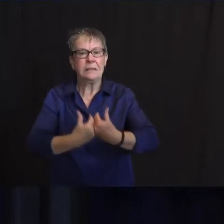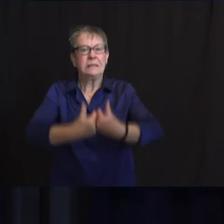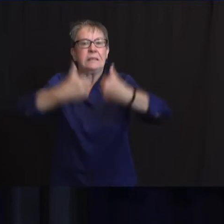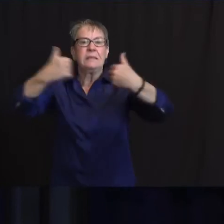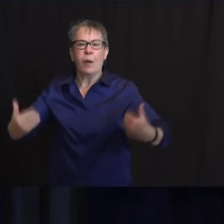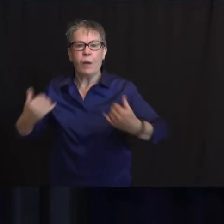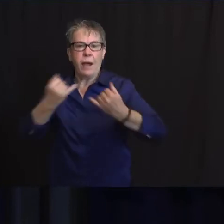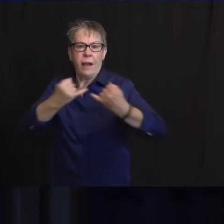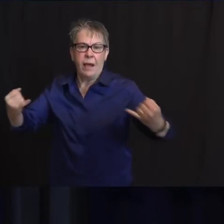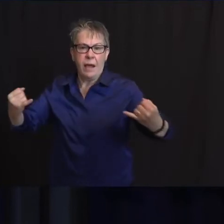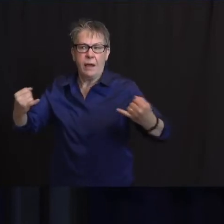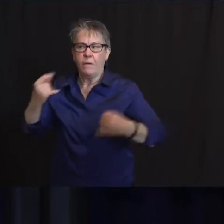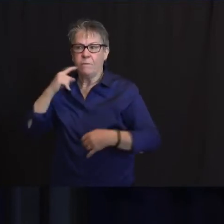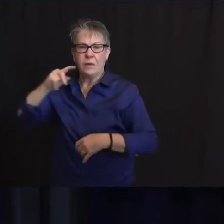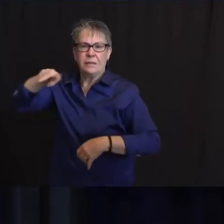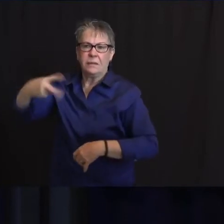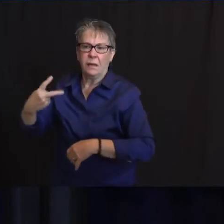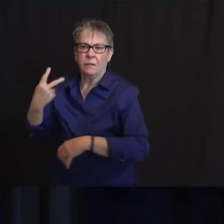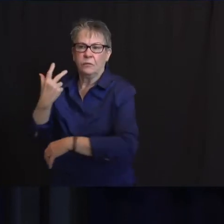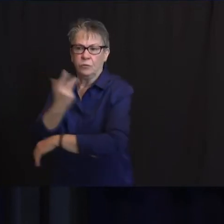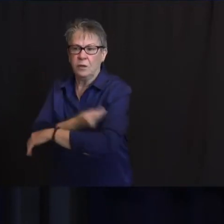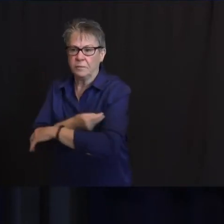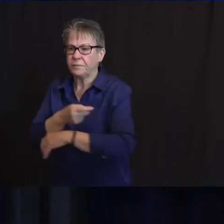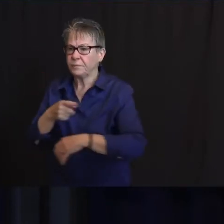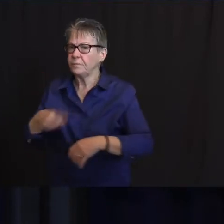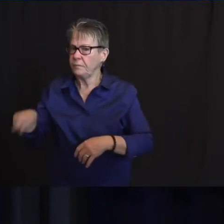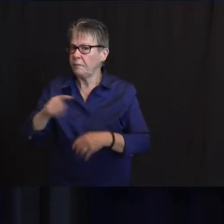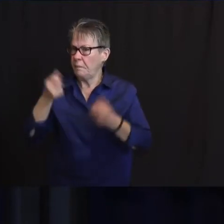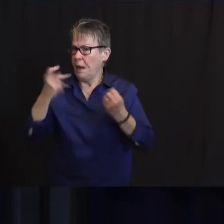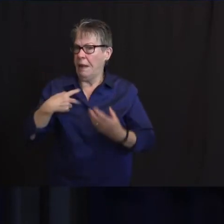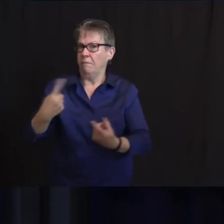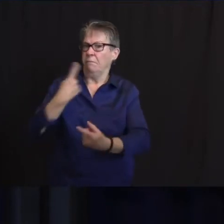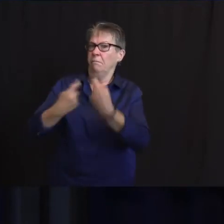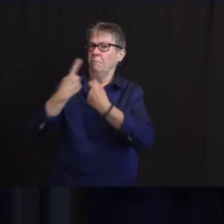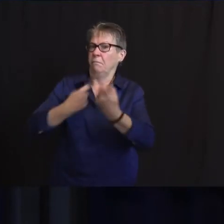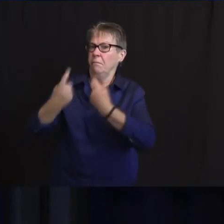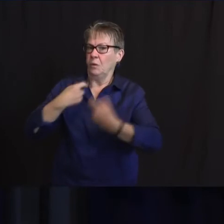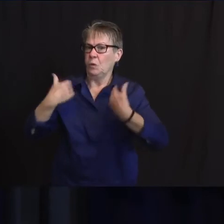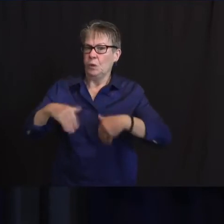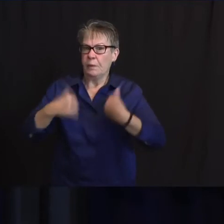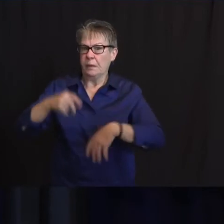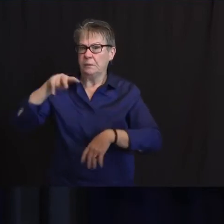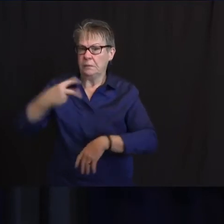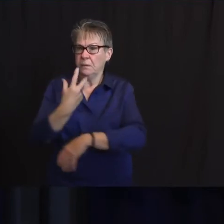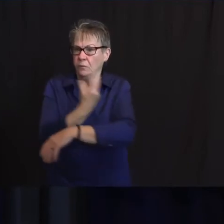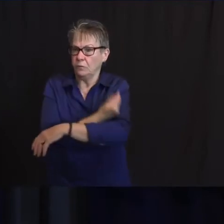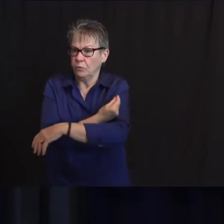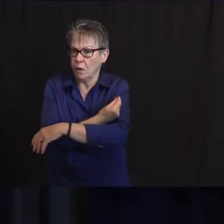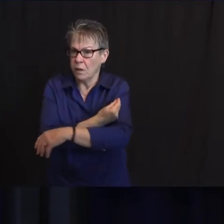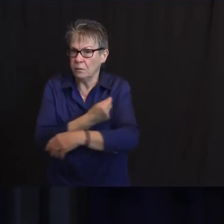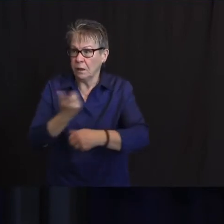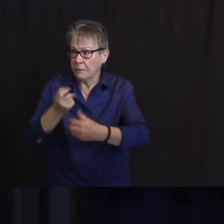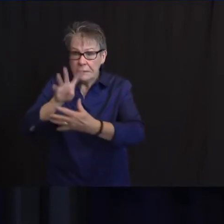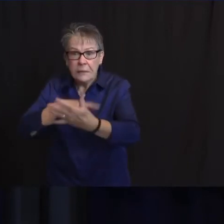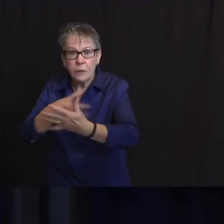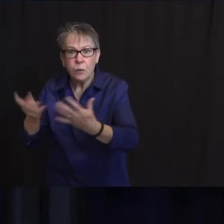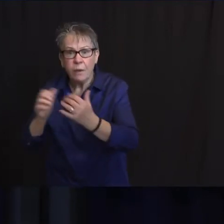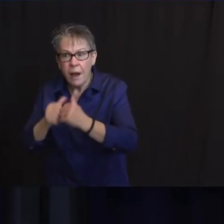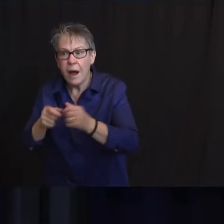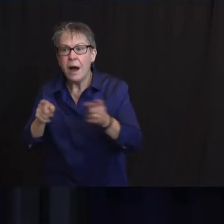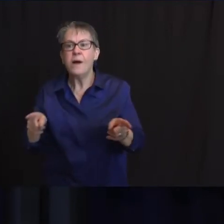of questions about second dose appointments. Most of our sites schedule the second dose appointment before